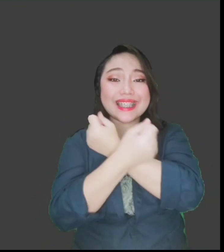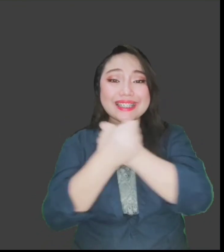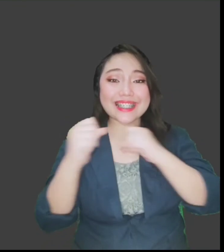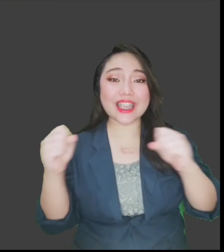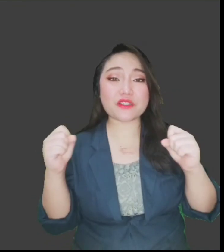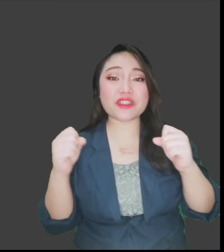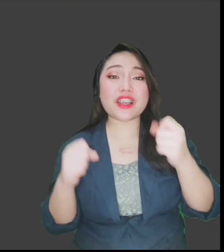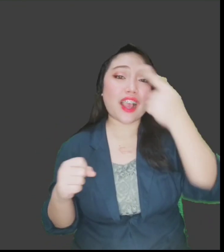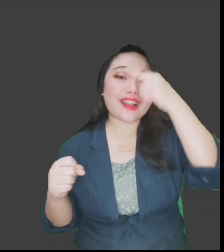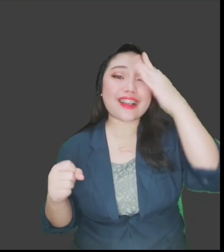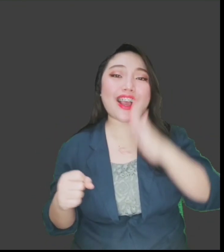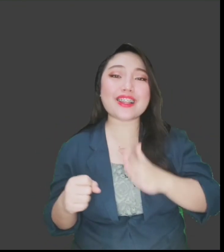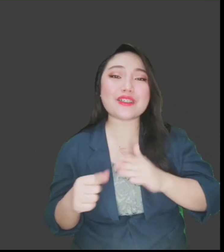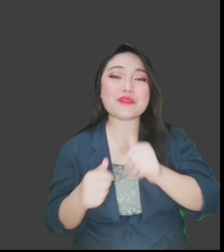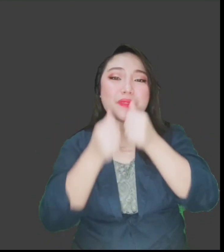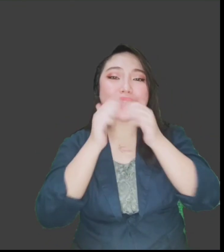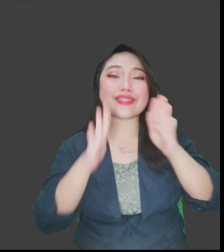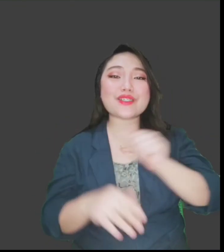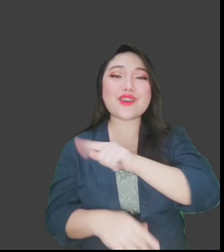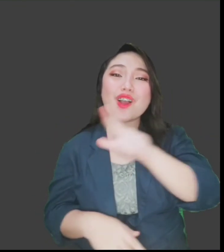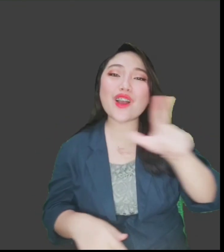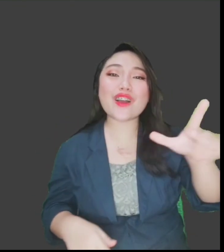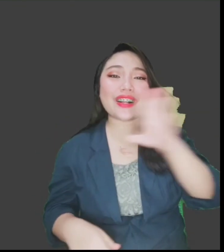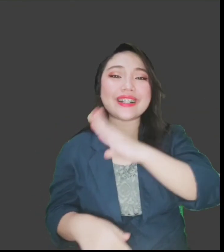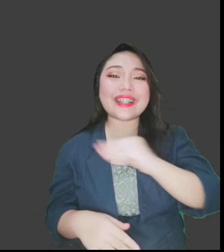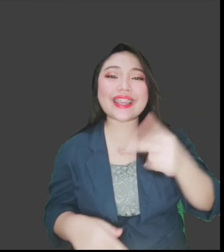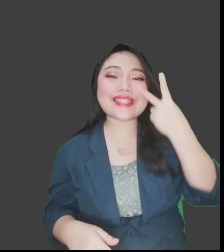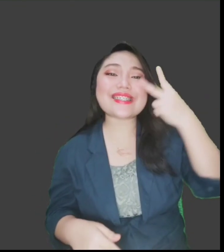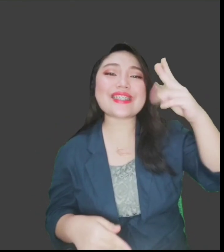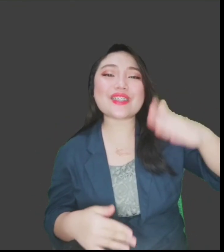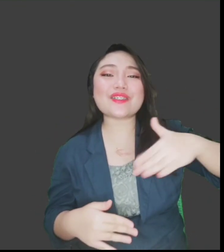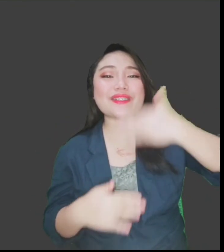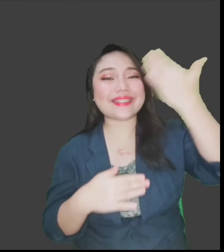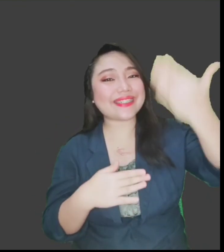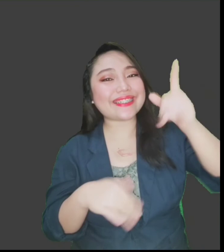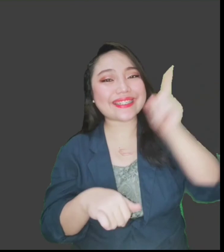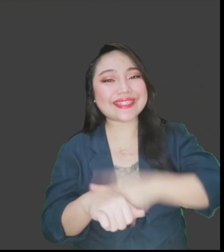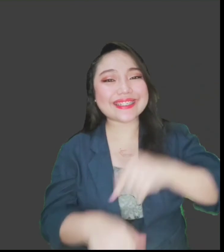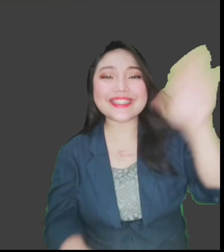stay home, stay safe. God bless you all.